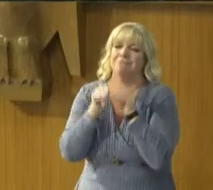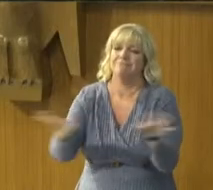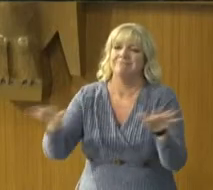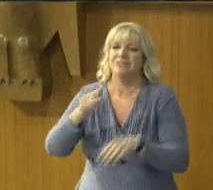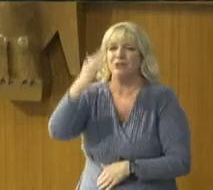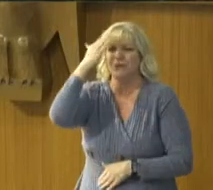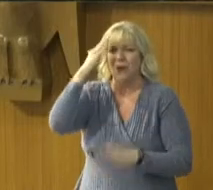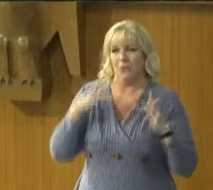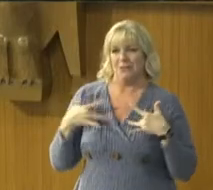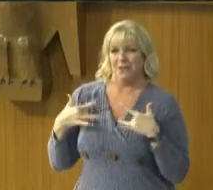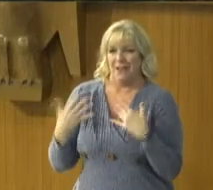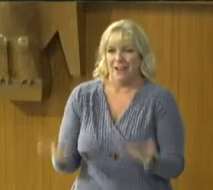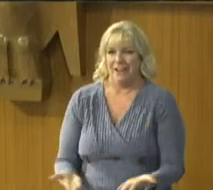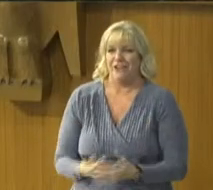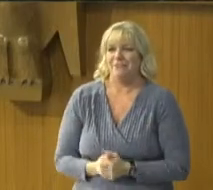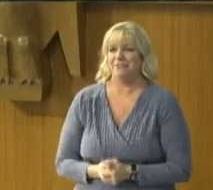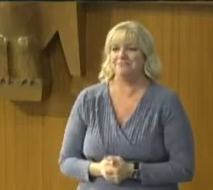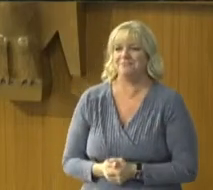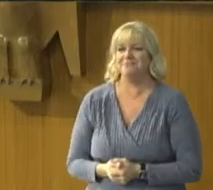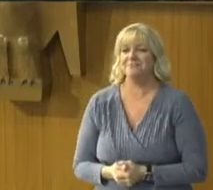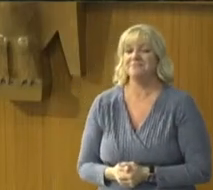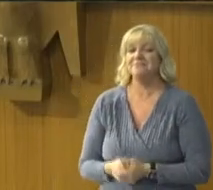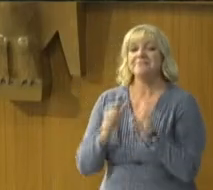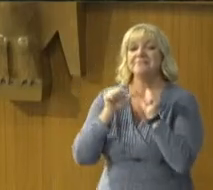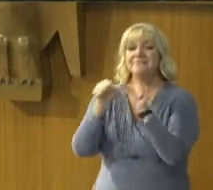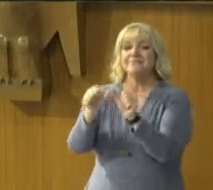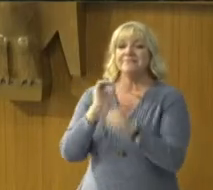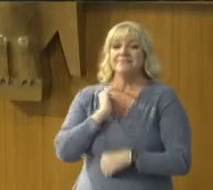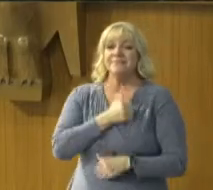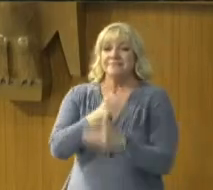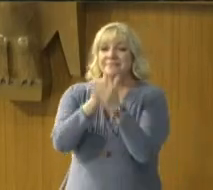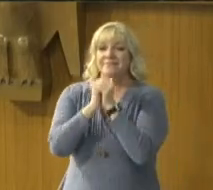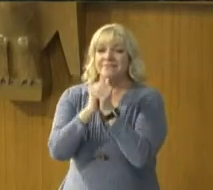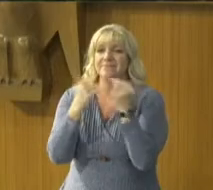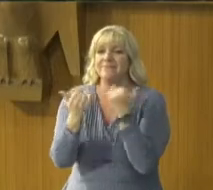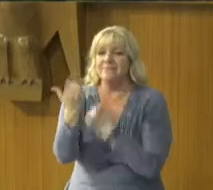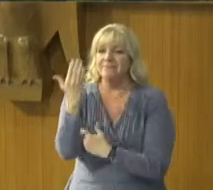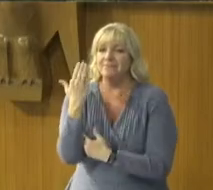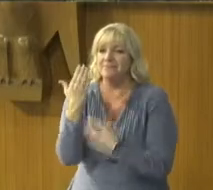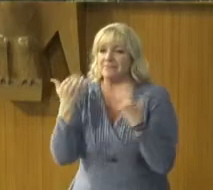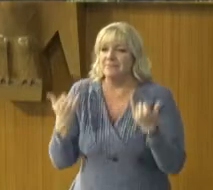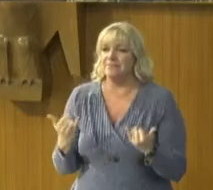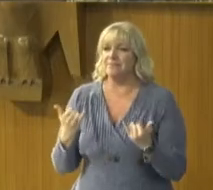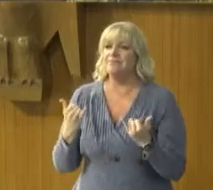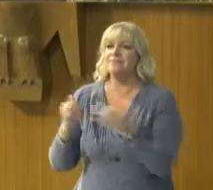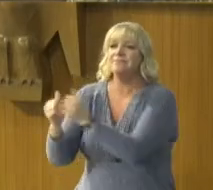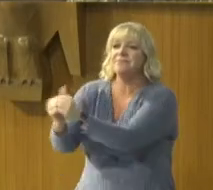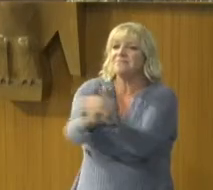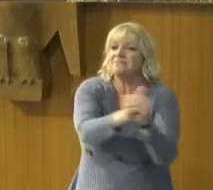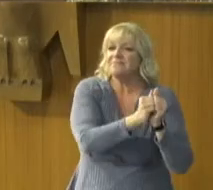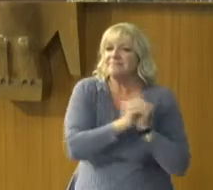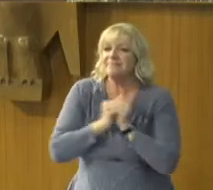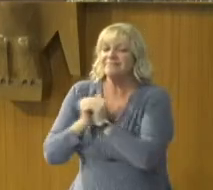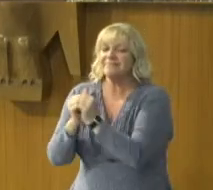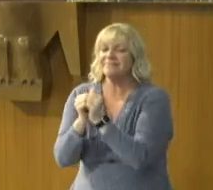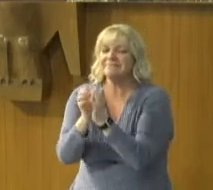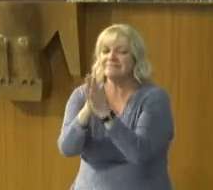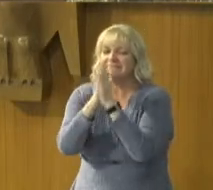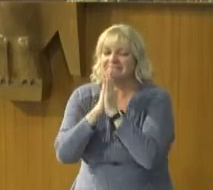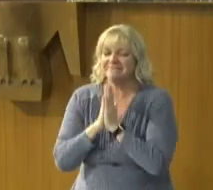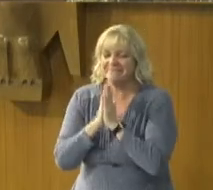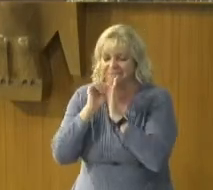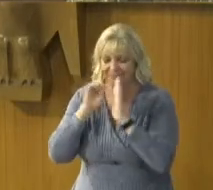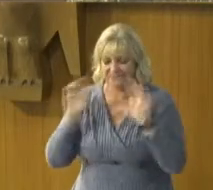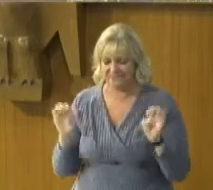Church of Christ. Let us continue our worship this morning by joining our voices together in an Easter prayer.